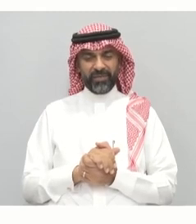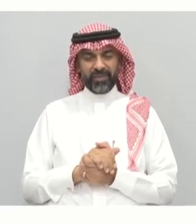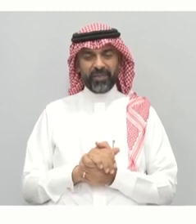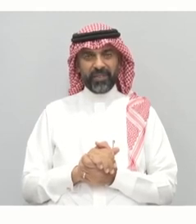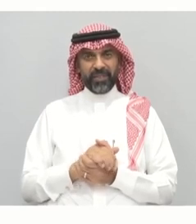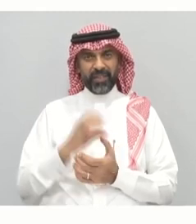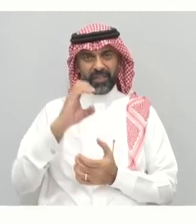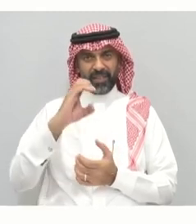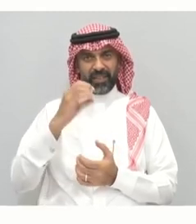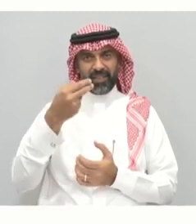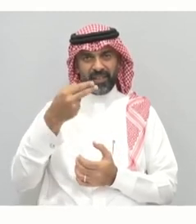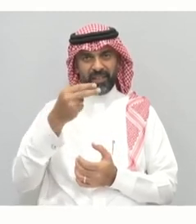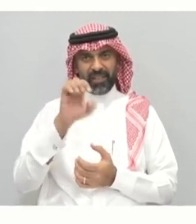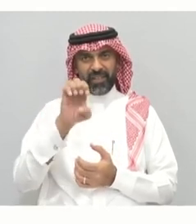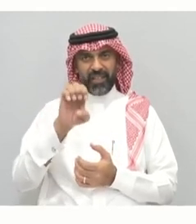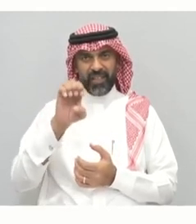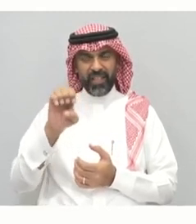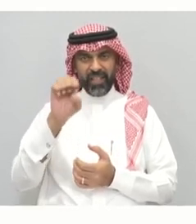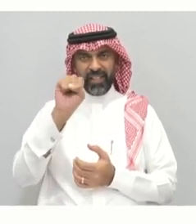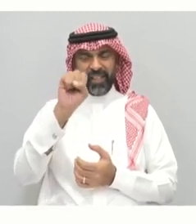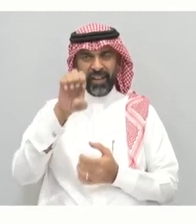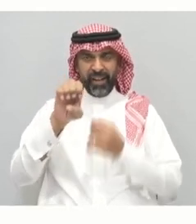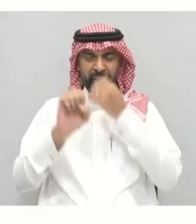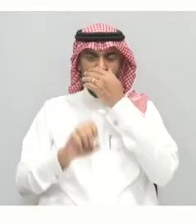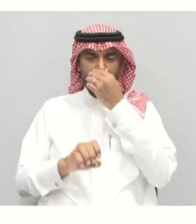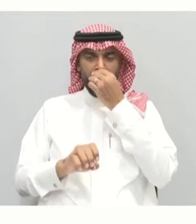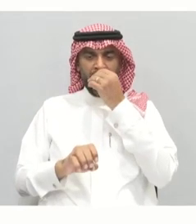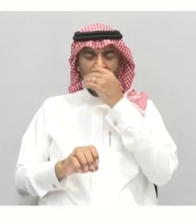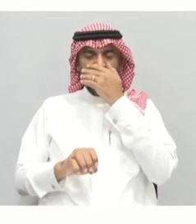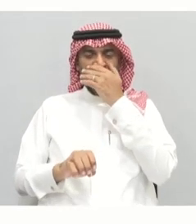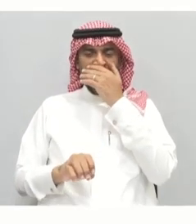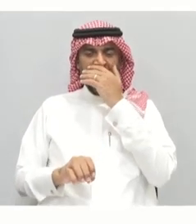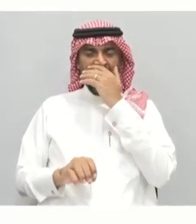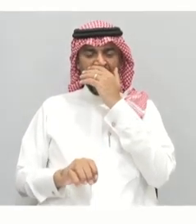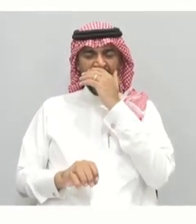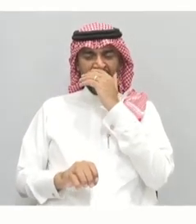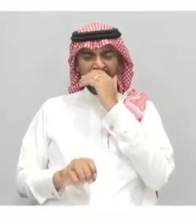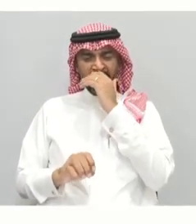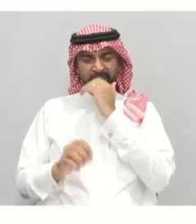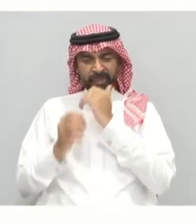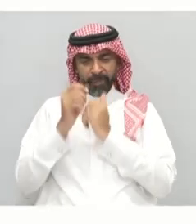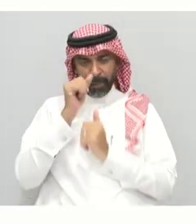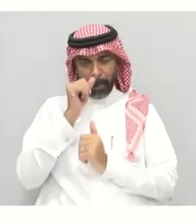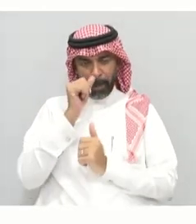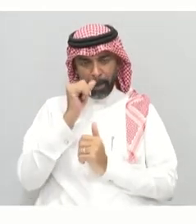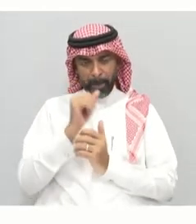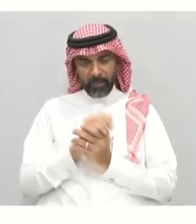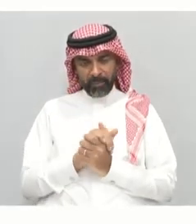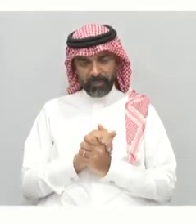letters C and H, excellent. C and H, ch, cheese, excellent. So